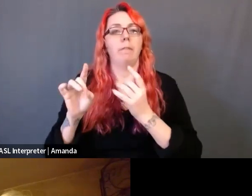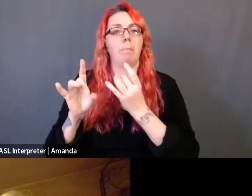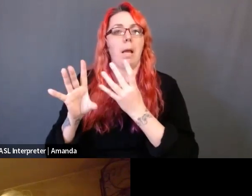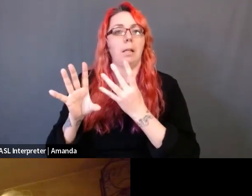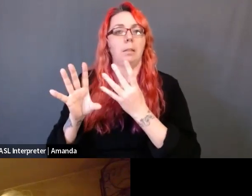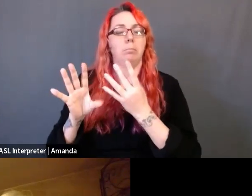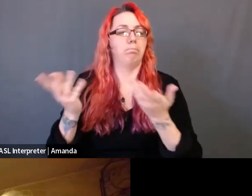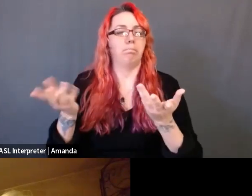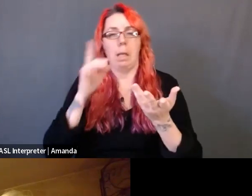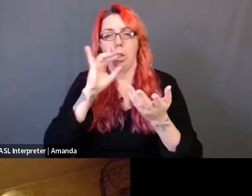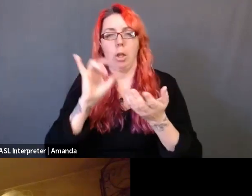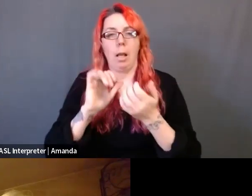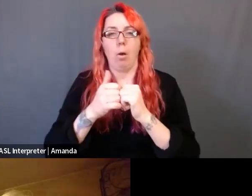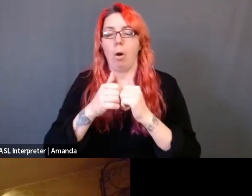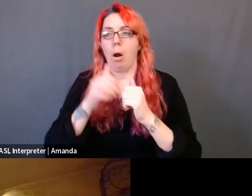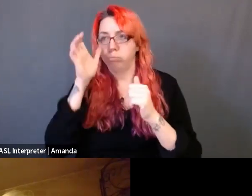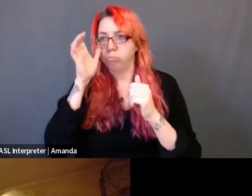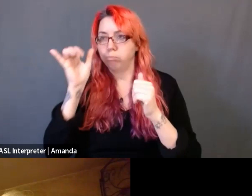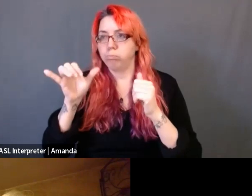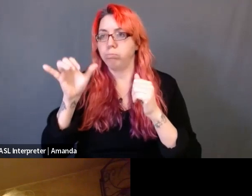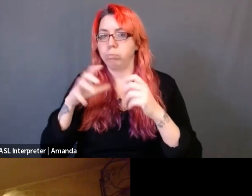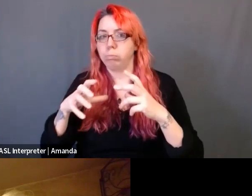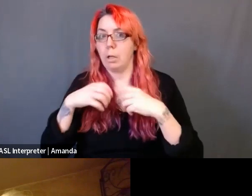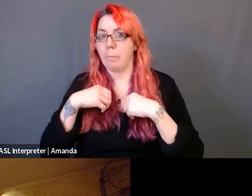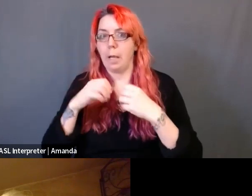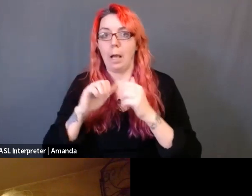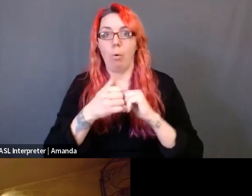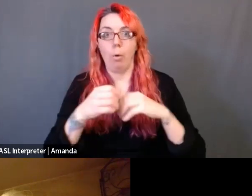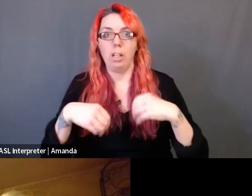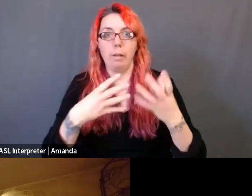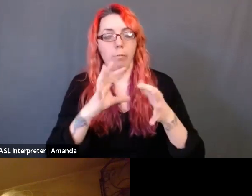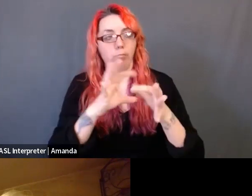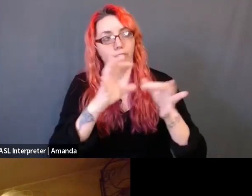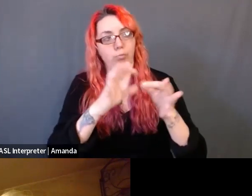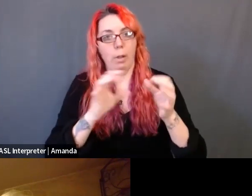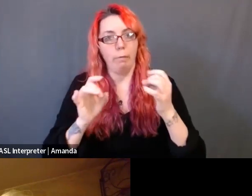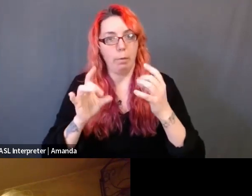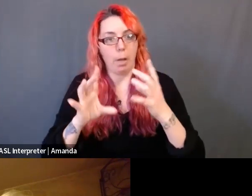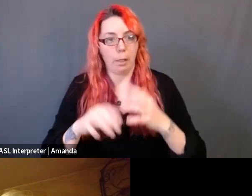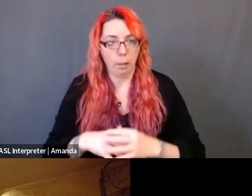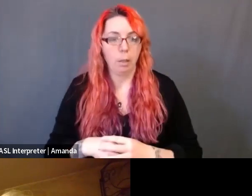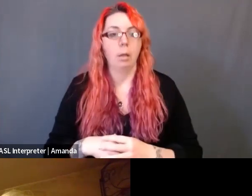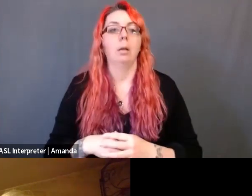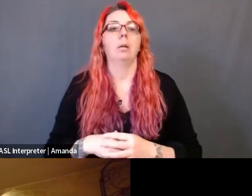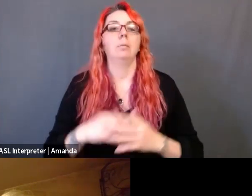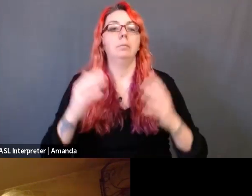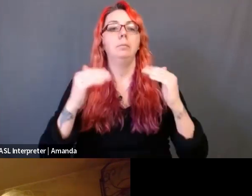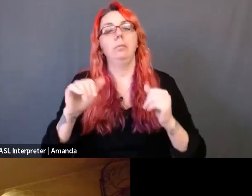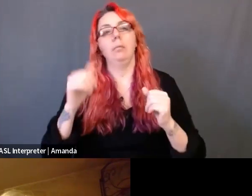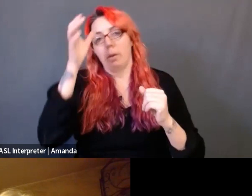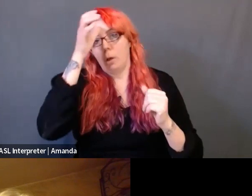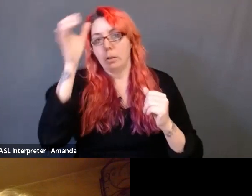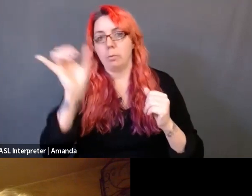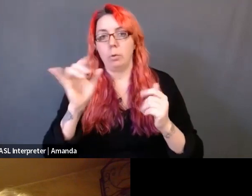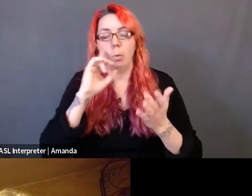to tackle some of the concepts and elements I talked about earlier. And really a frame that I get people to think about is that